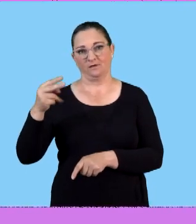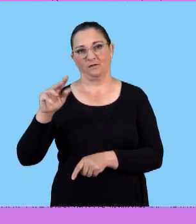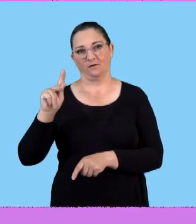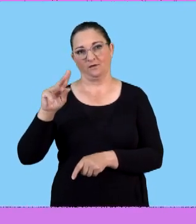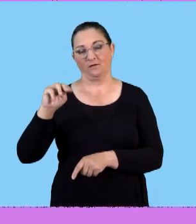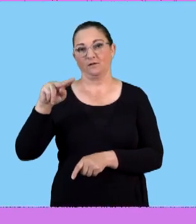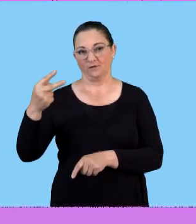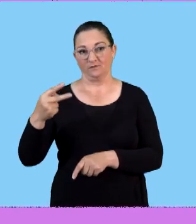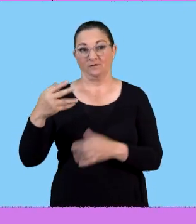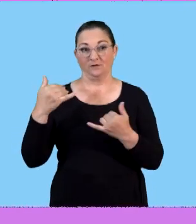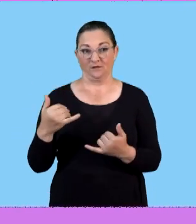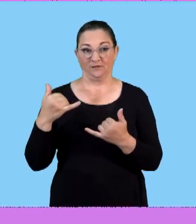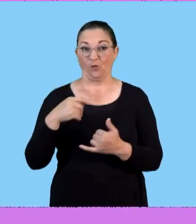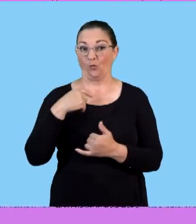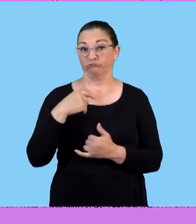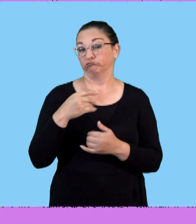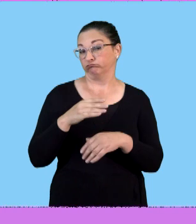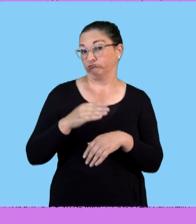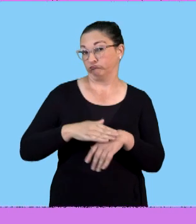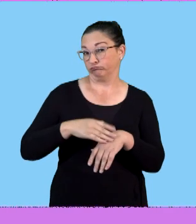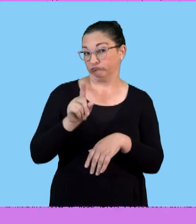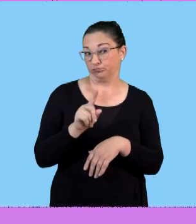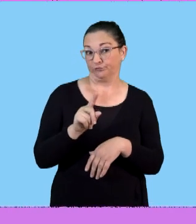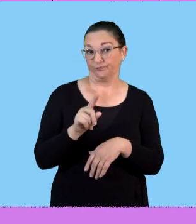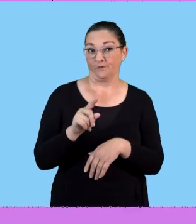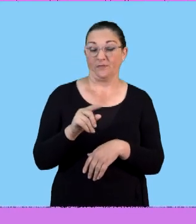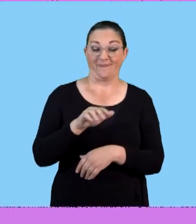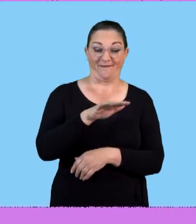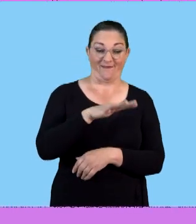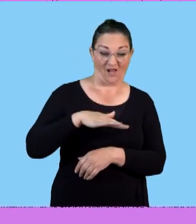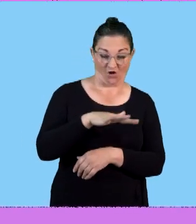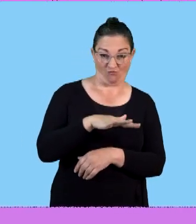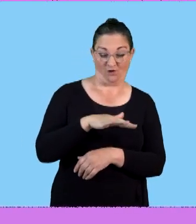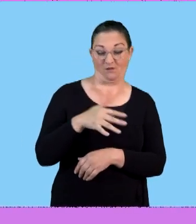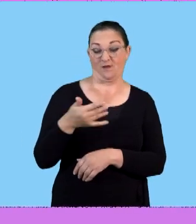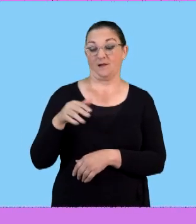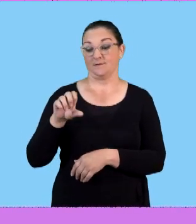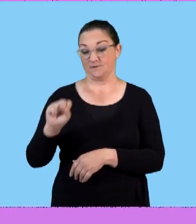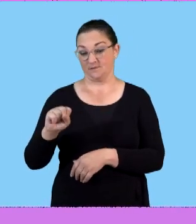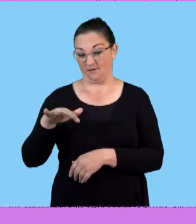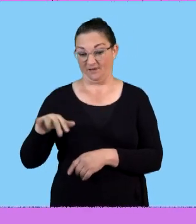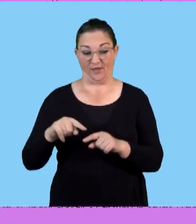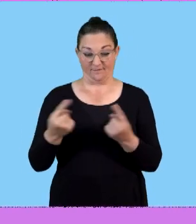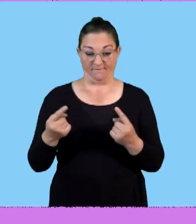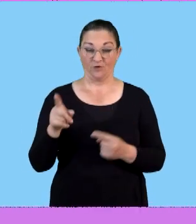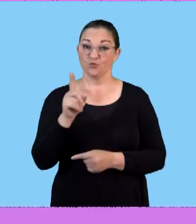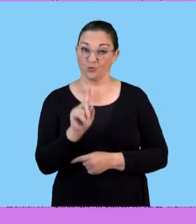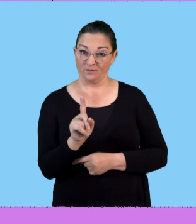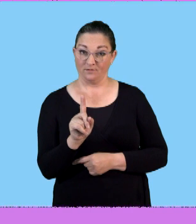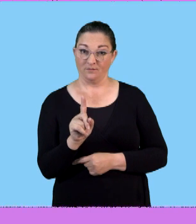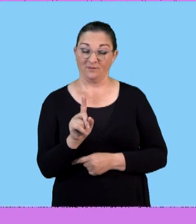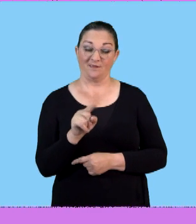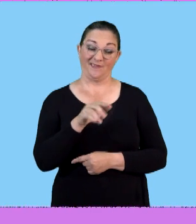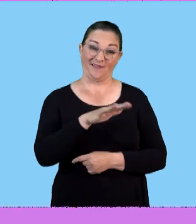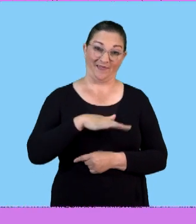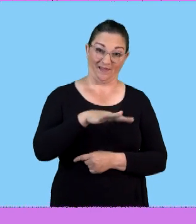squared kilometers. And then I have a last bullet here that says the only difference between area and surface area